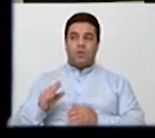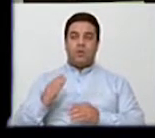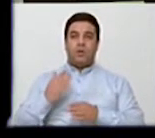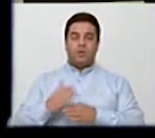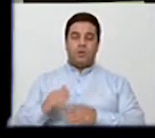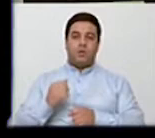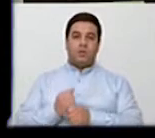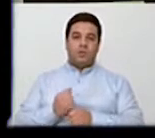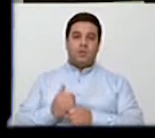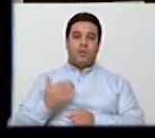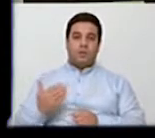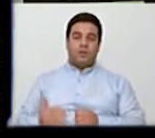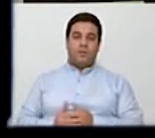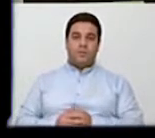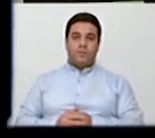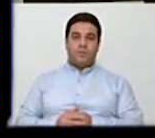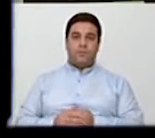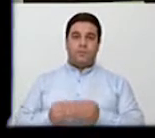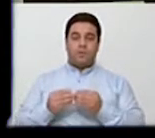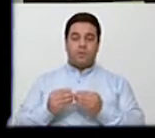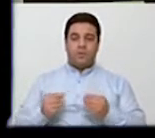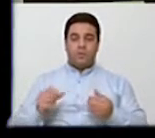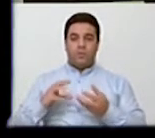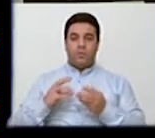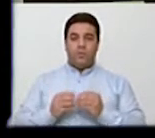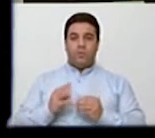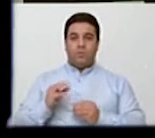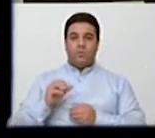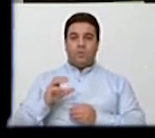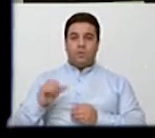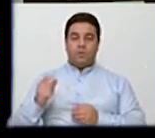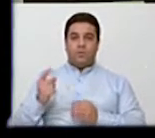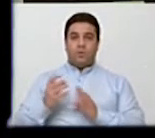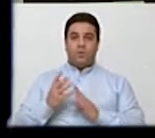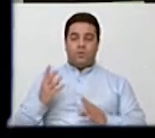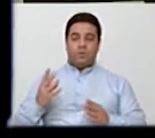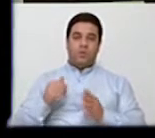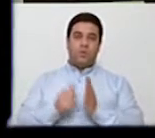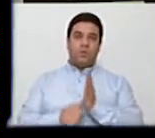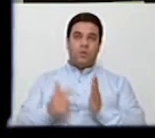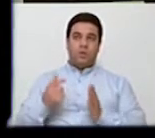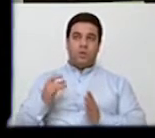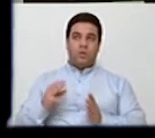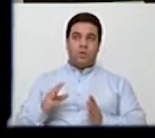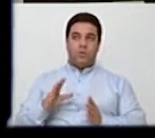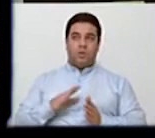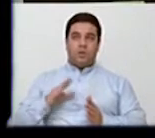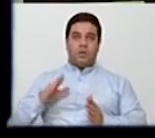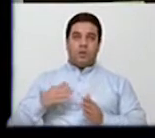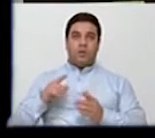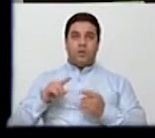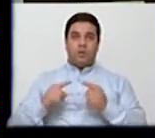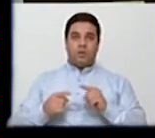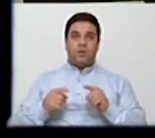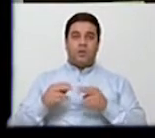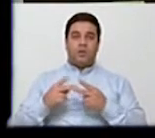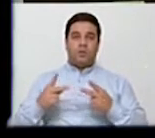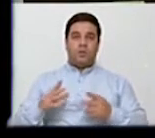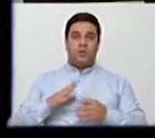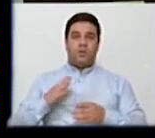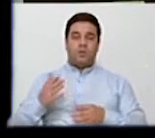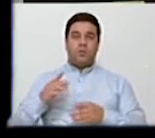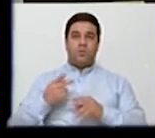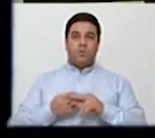chiqar ekan. Eritmaning umumiy massasi dastlab 60 gram edi. Keyin esa reaksiya amalga oshgandan keyin